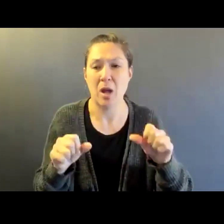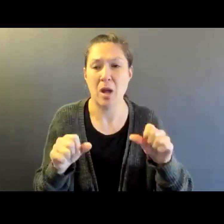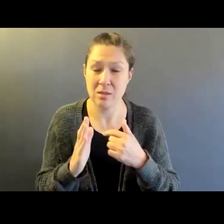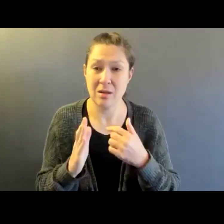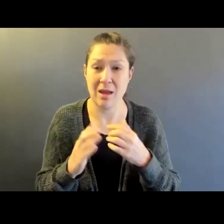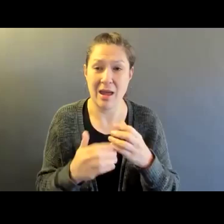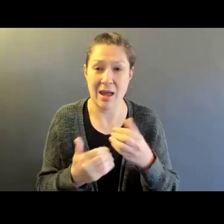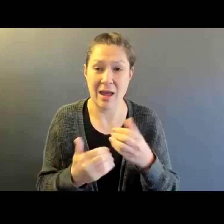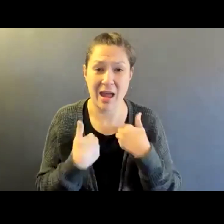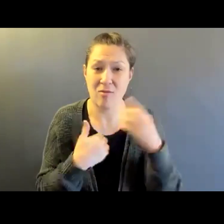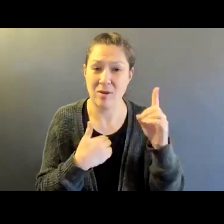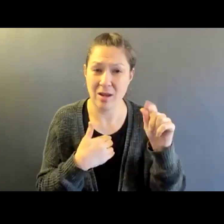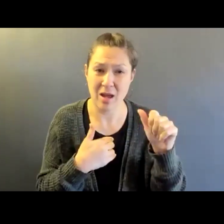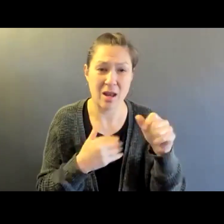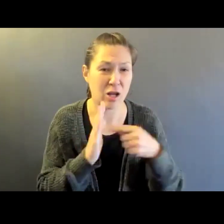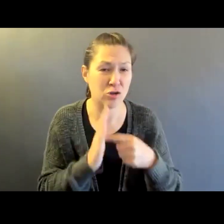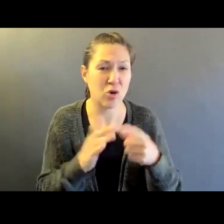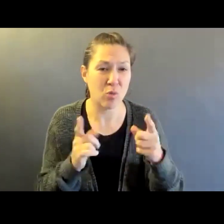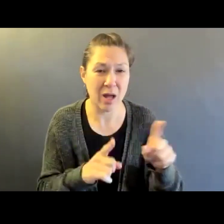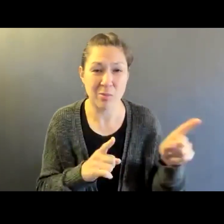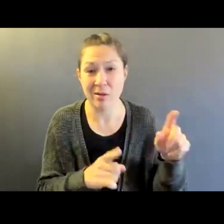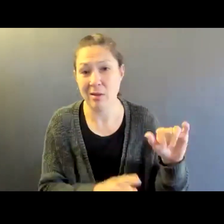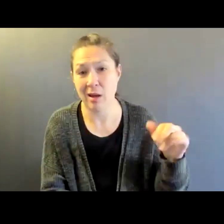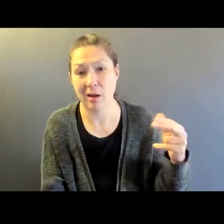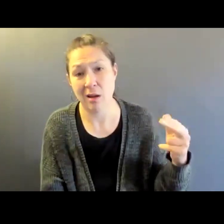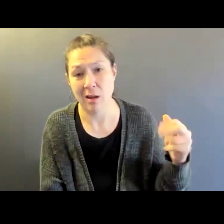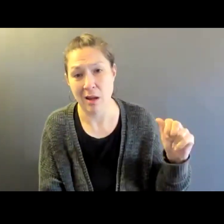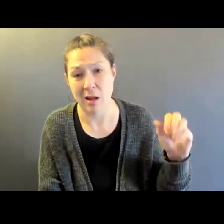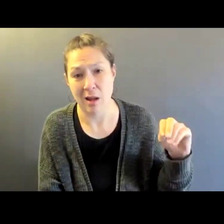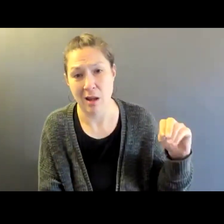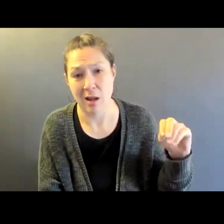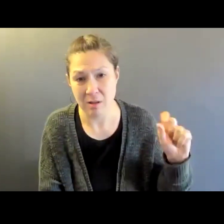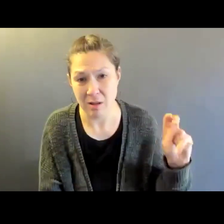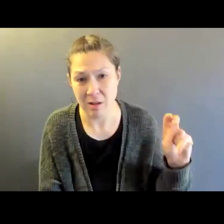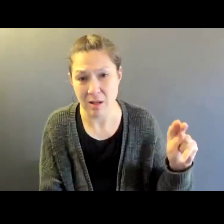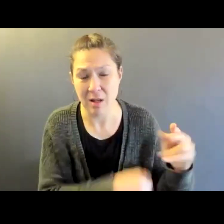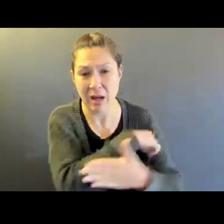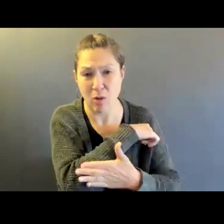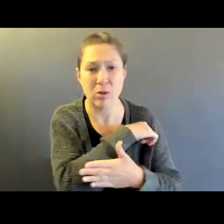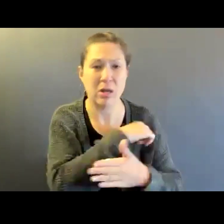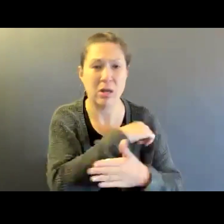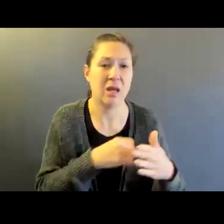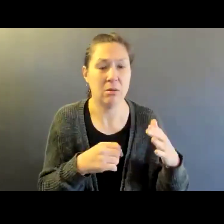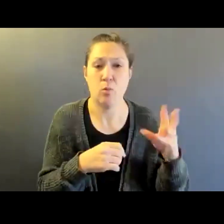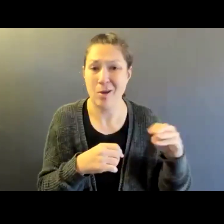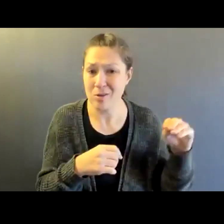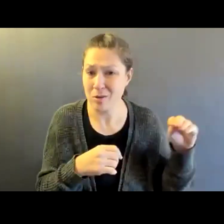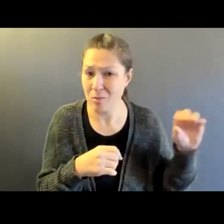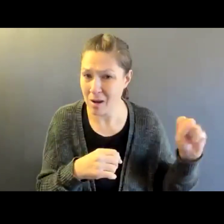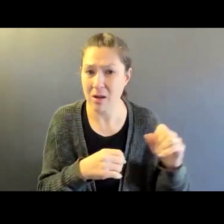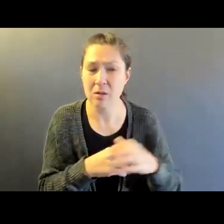Western Central Massachusetts, Hampden County. Now, depending on what the survey data looks like, we do have to update